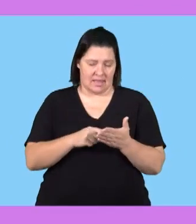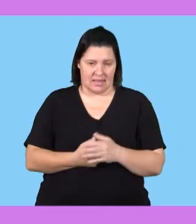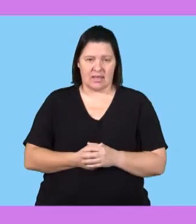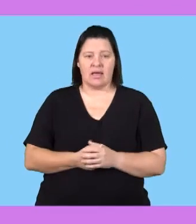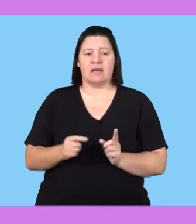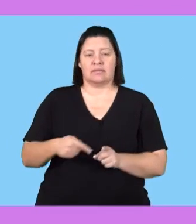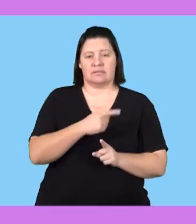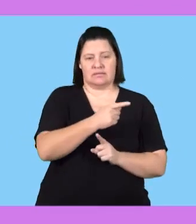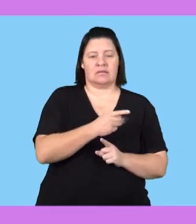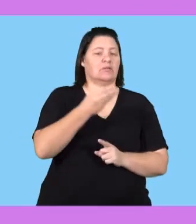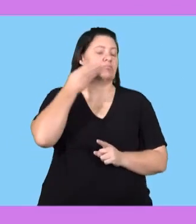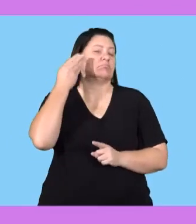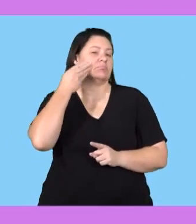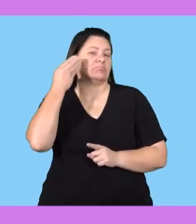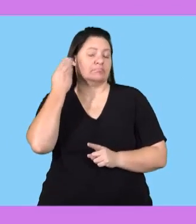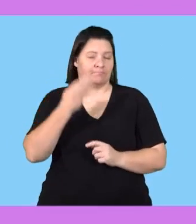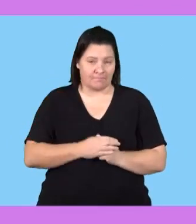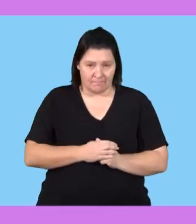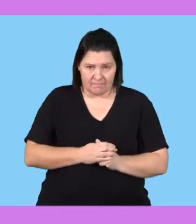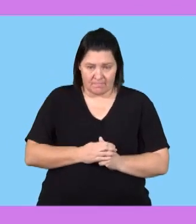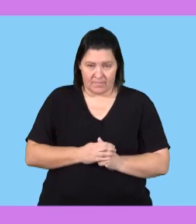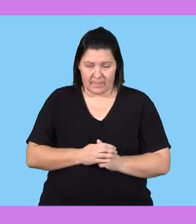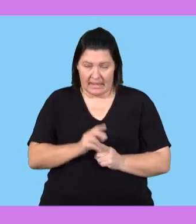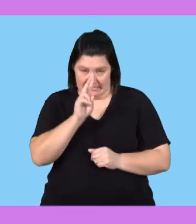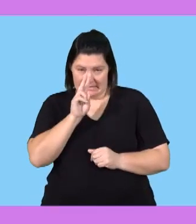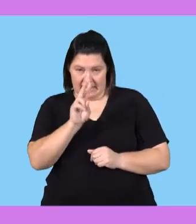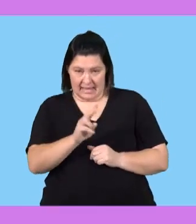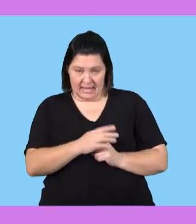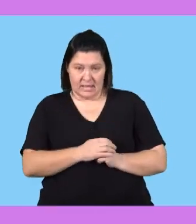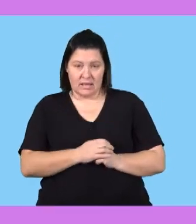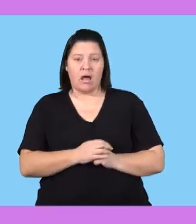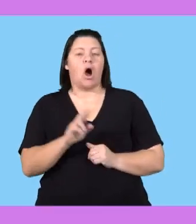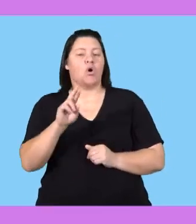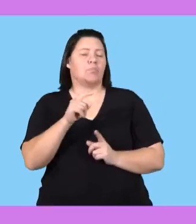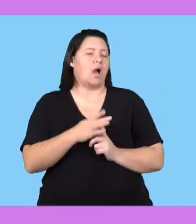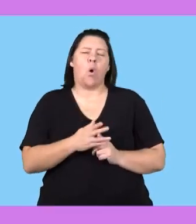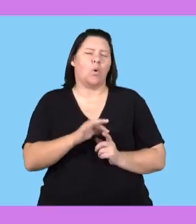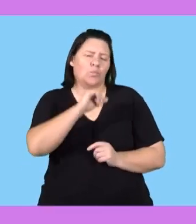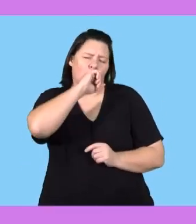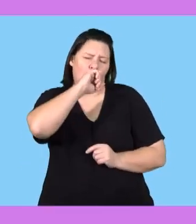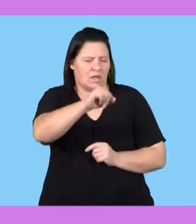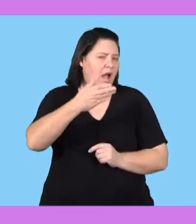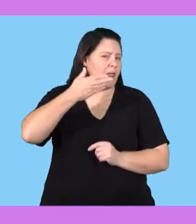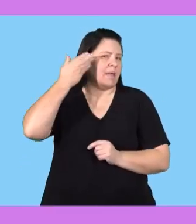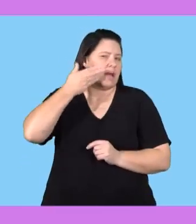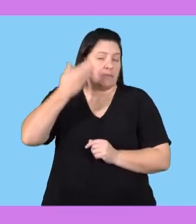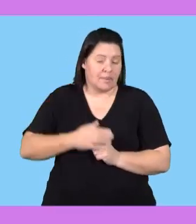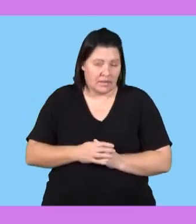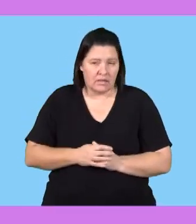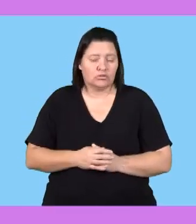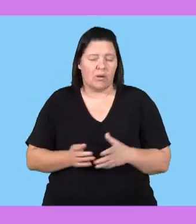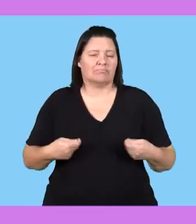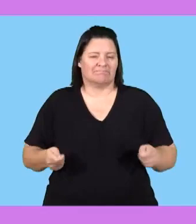calculator is this one, and this is the cosmetic. So you can see that your Ruby loves her